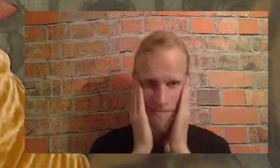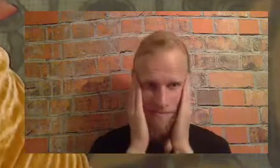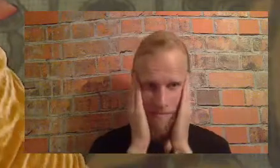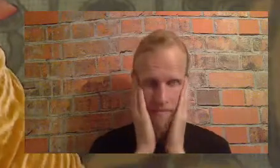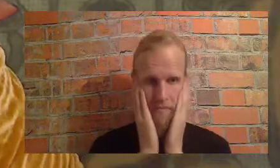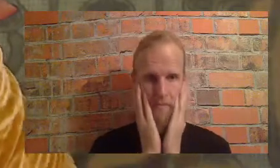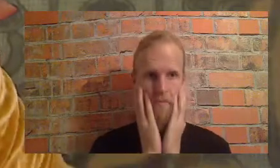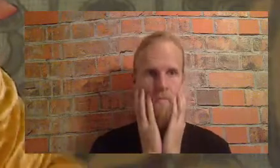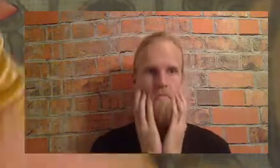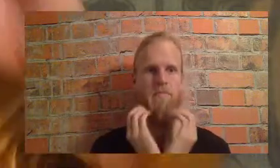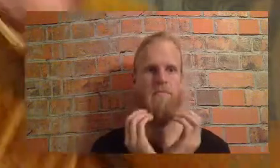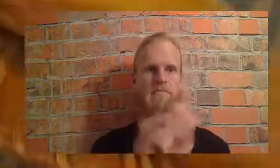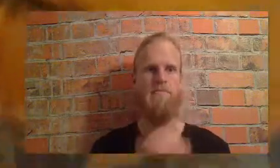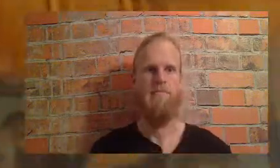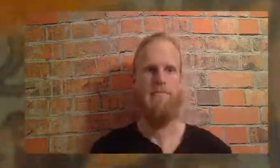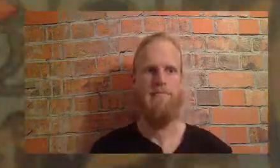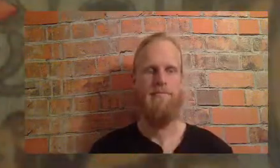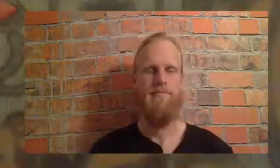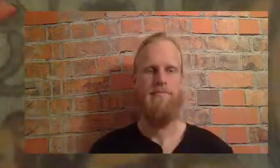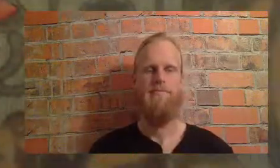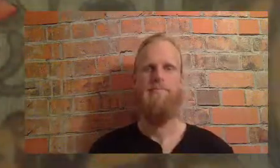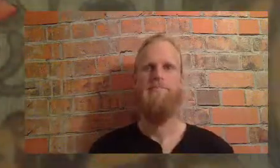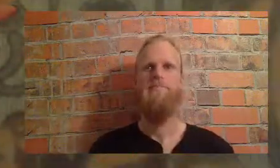that in the chat.